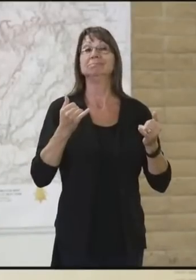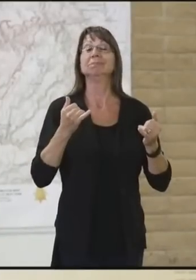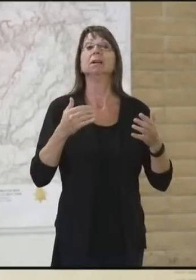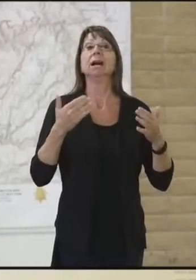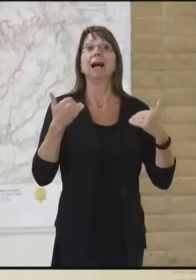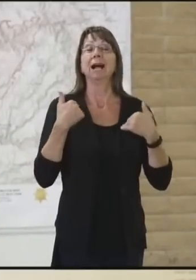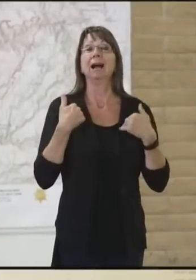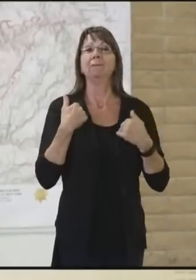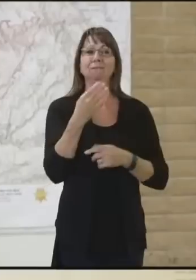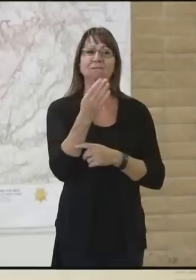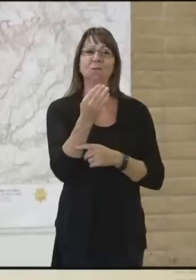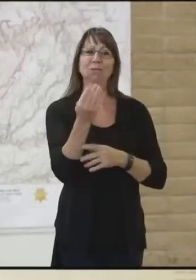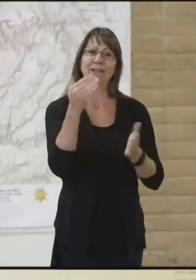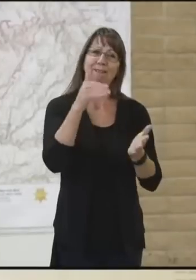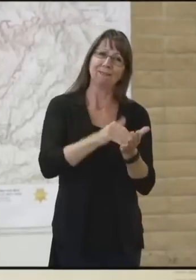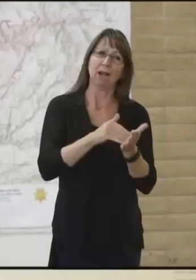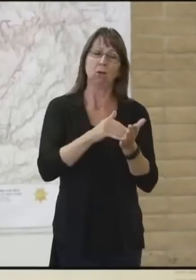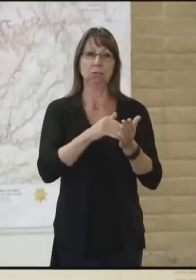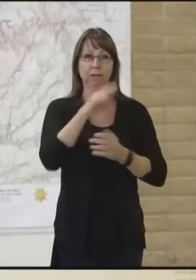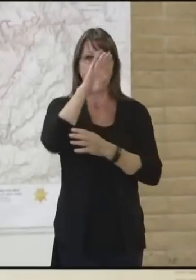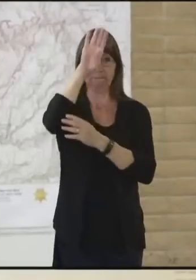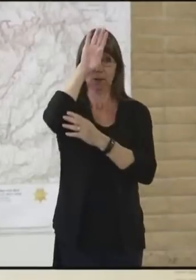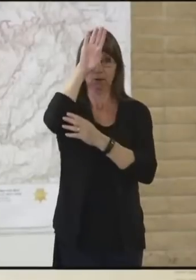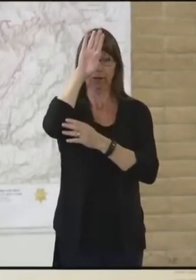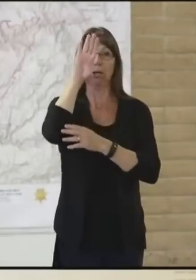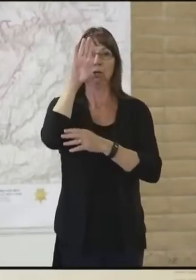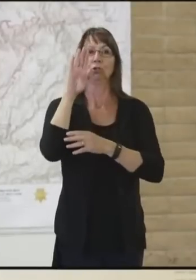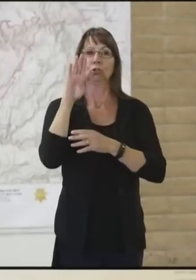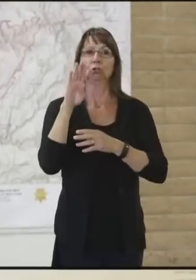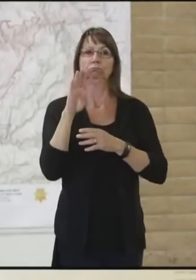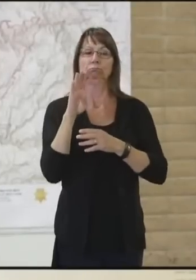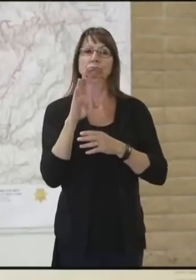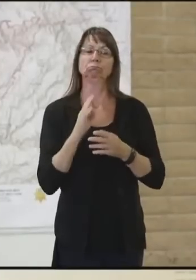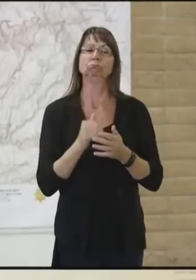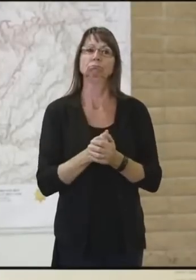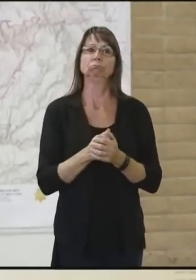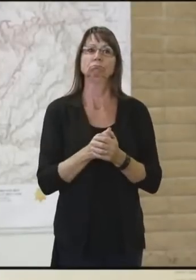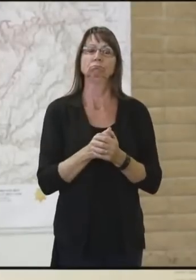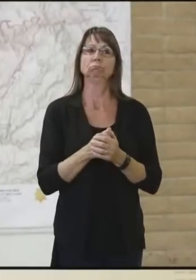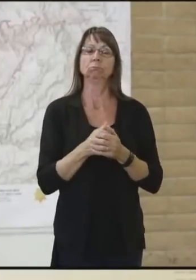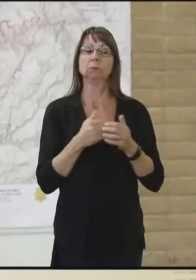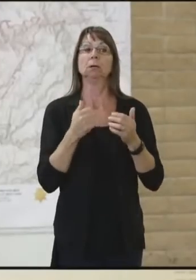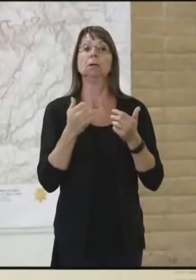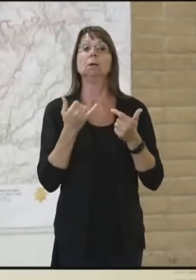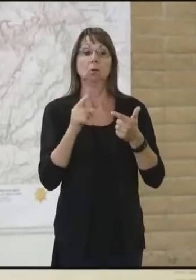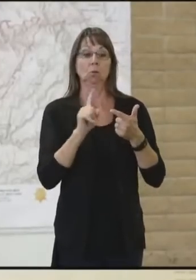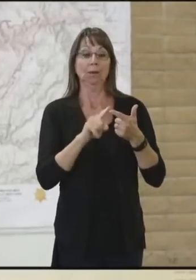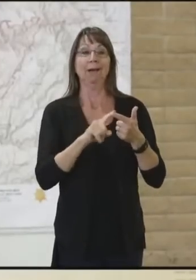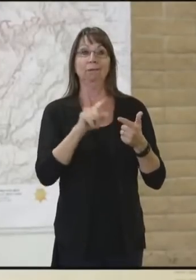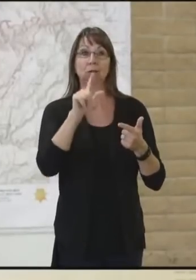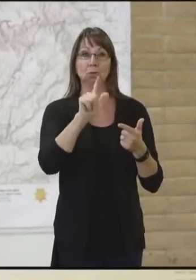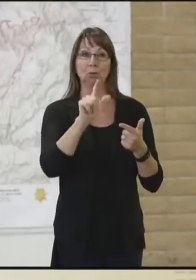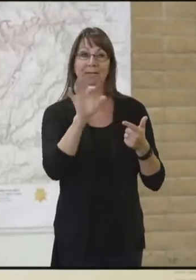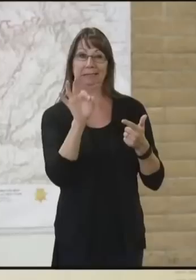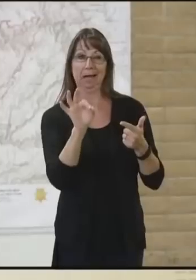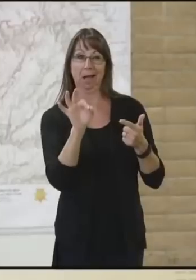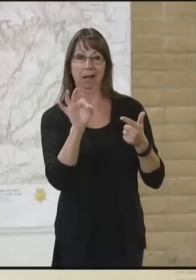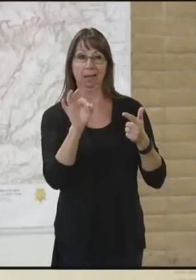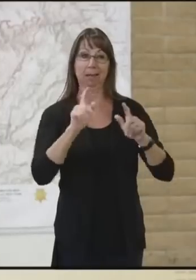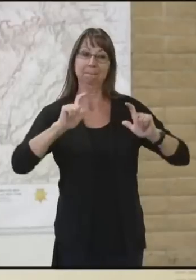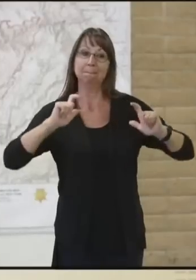firefighters across the state of California battling fires. Over 29 major fires or complexes.